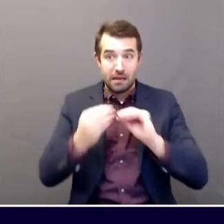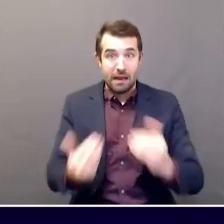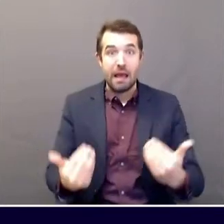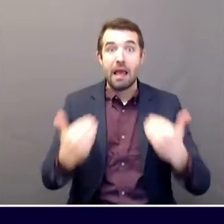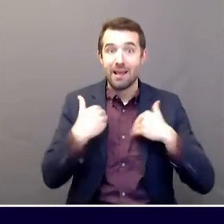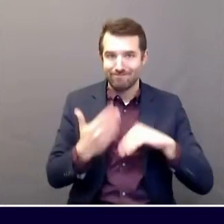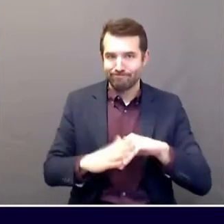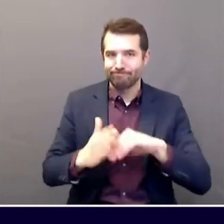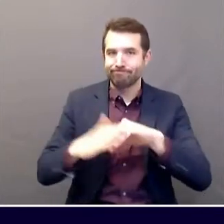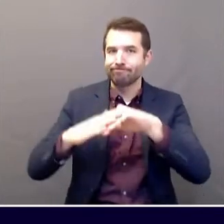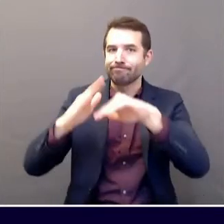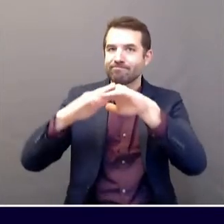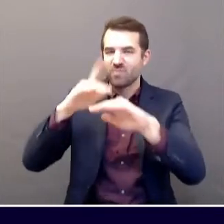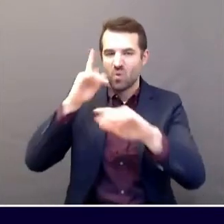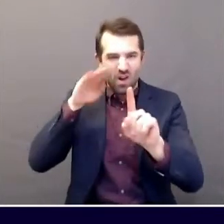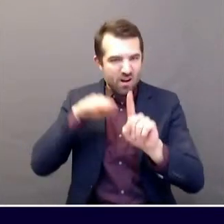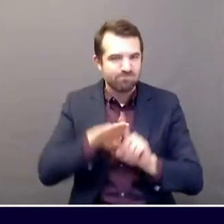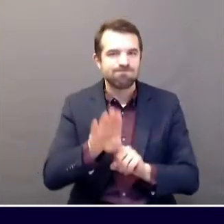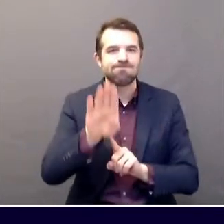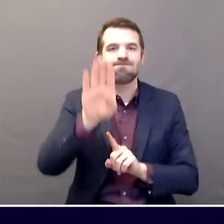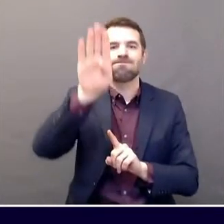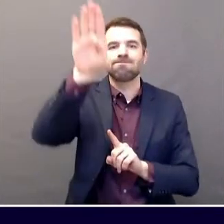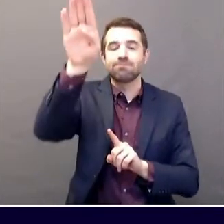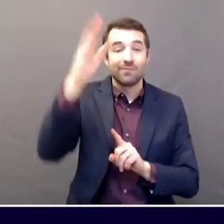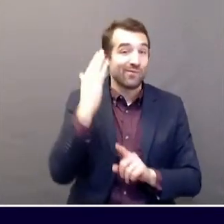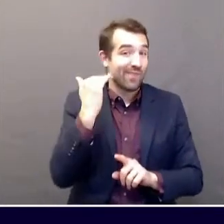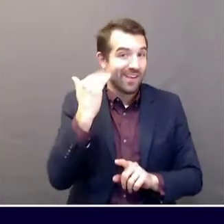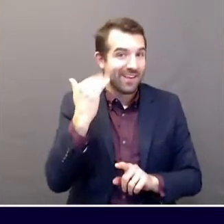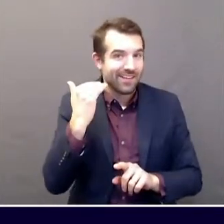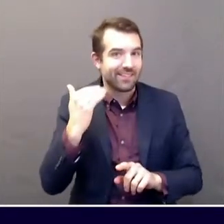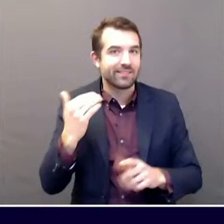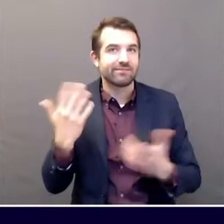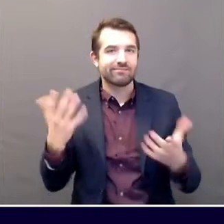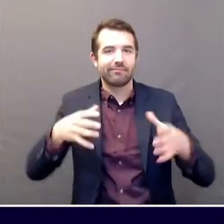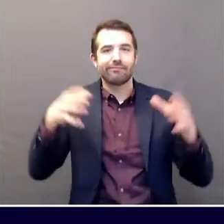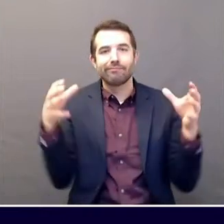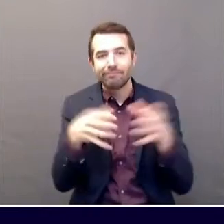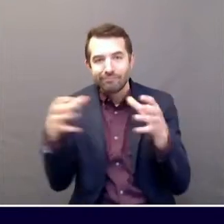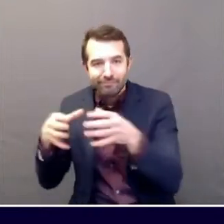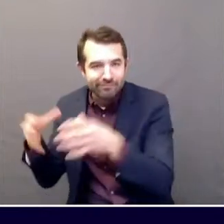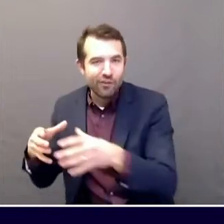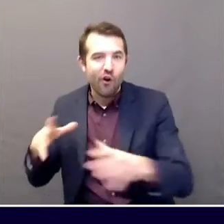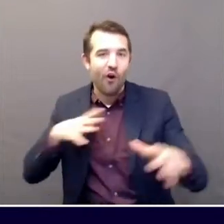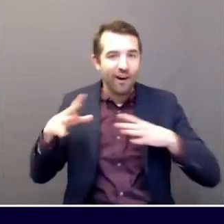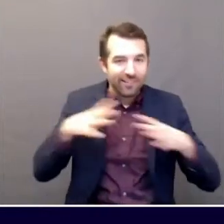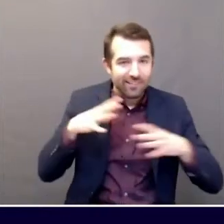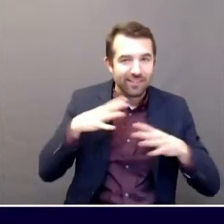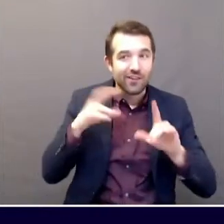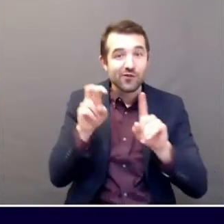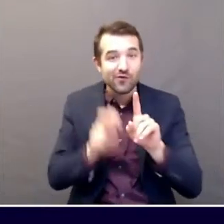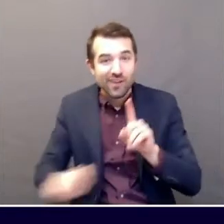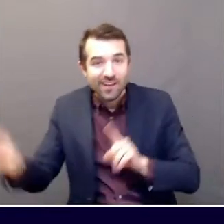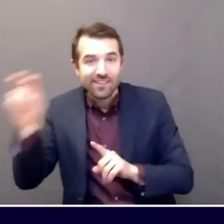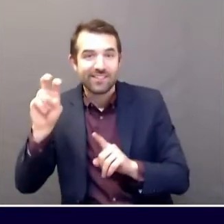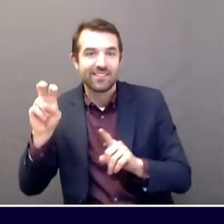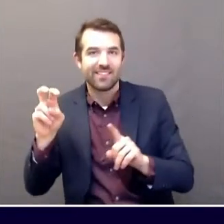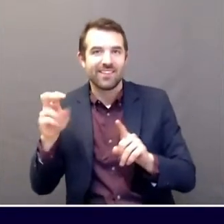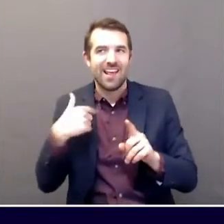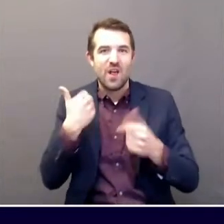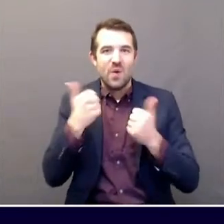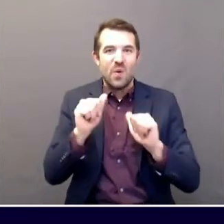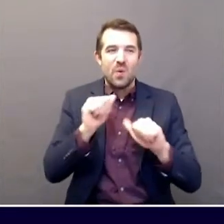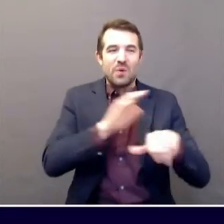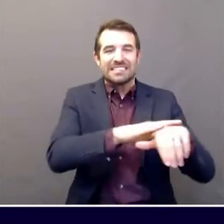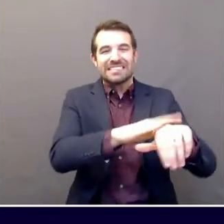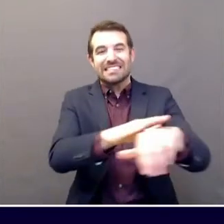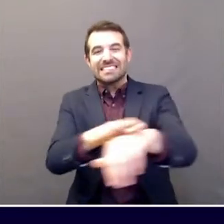upcoming holiday gatherings and travel, as much as we tried to put a damper on things, we anticipated a lot more